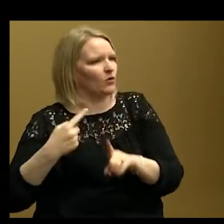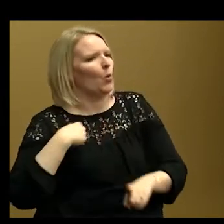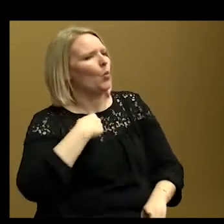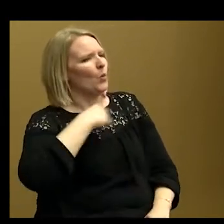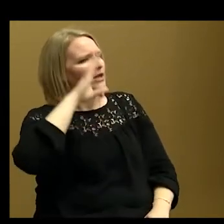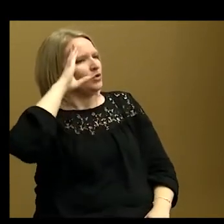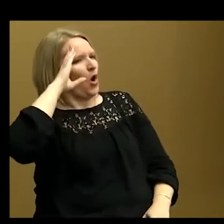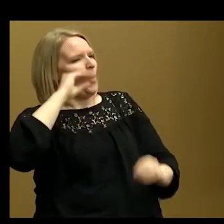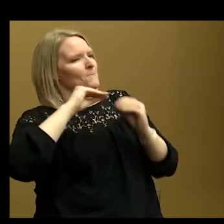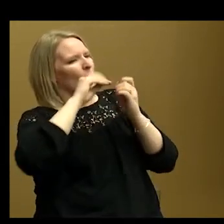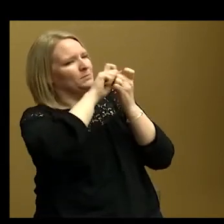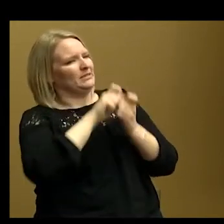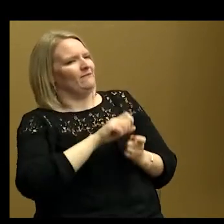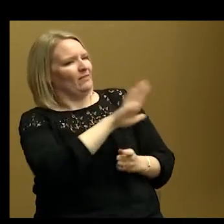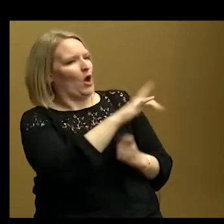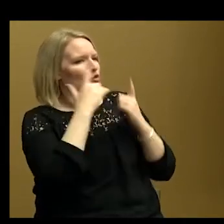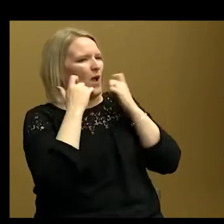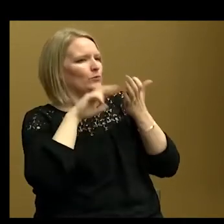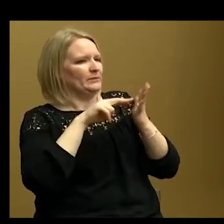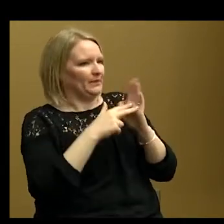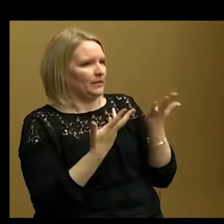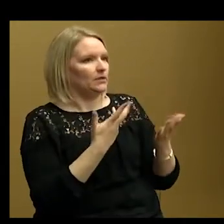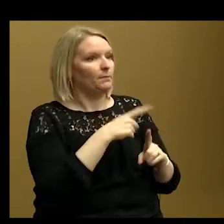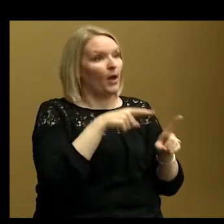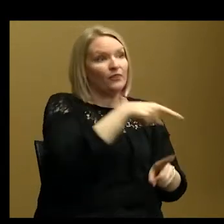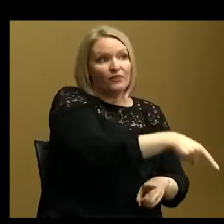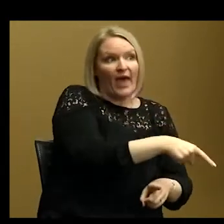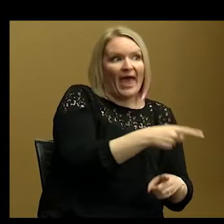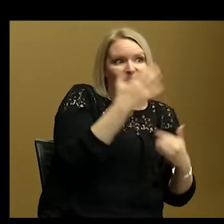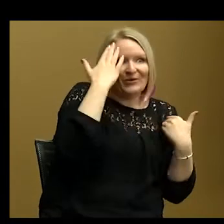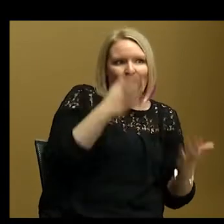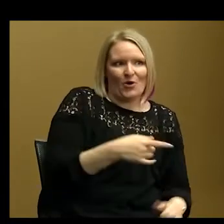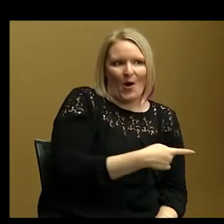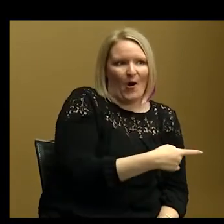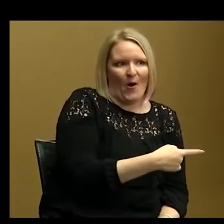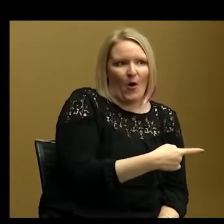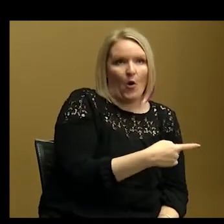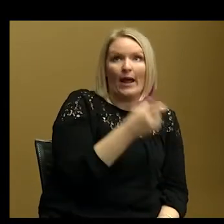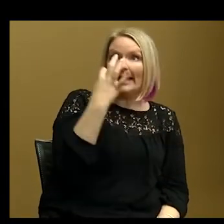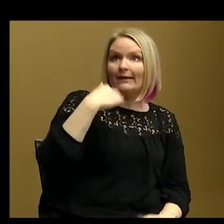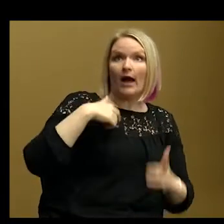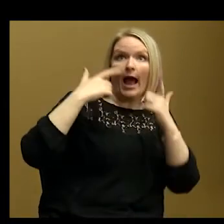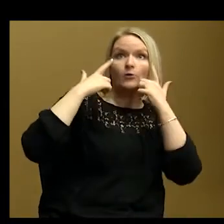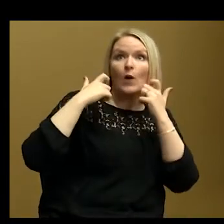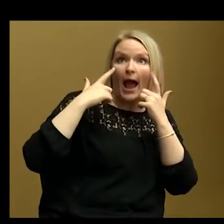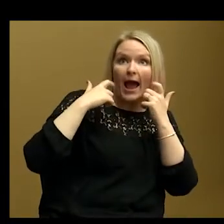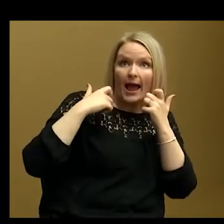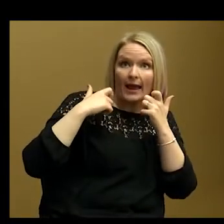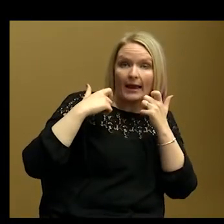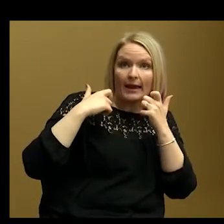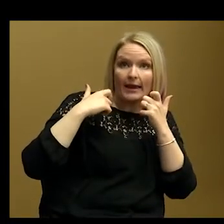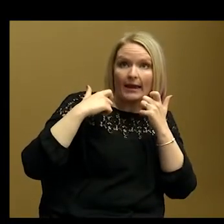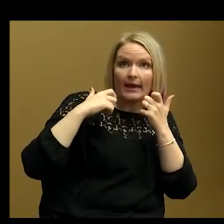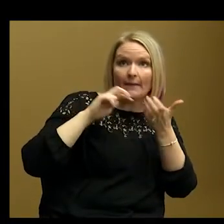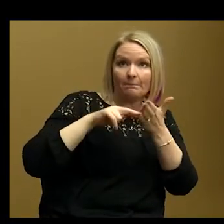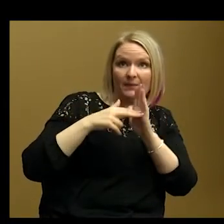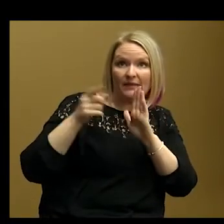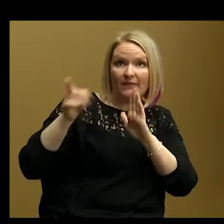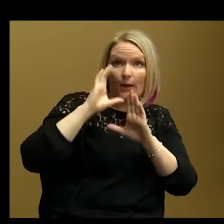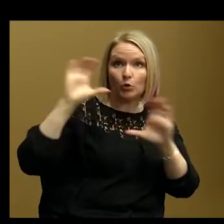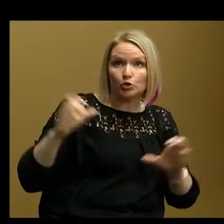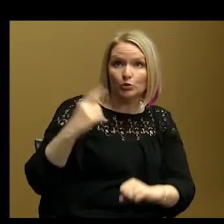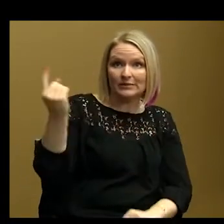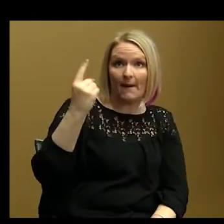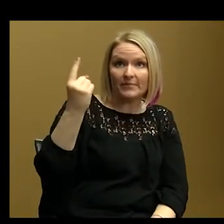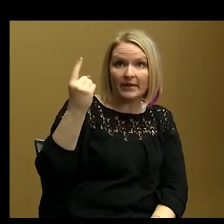really, but they haven't realized yet that if I cry, then somebody's going to come